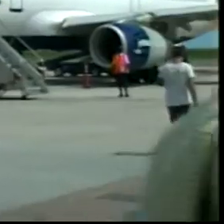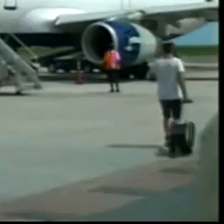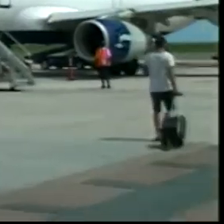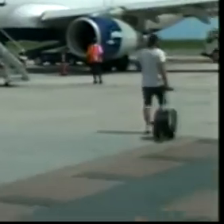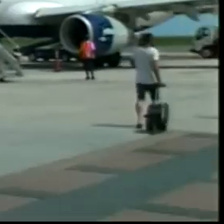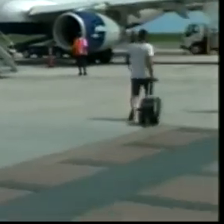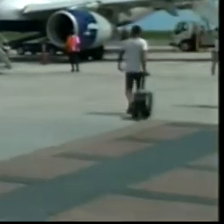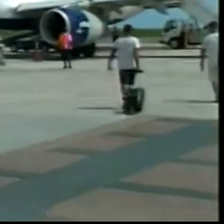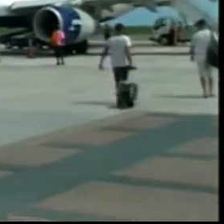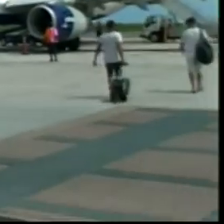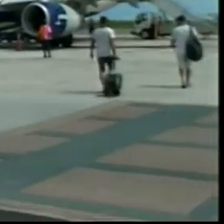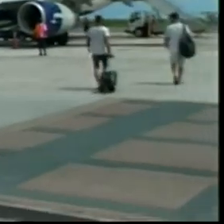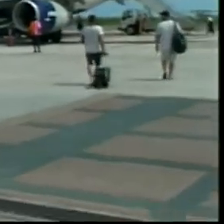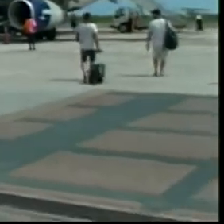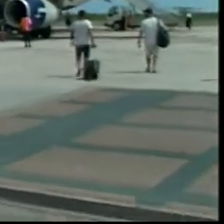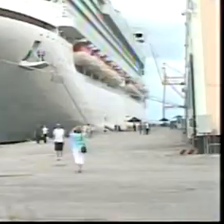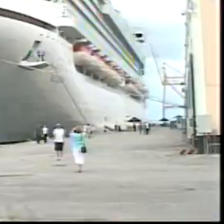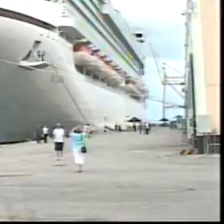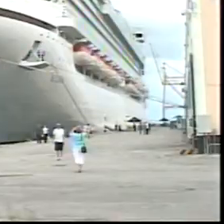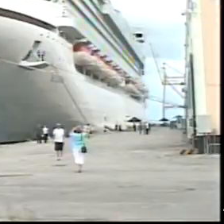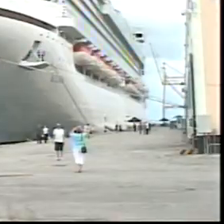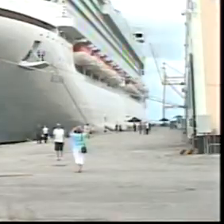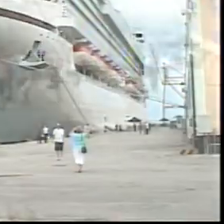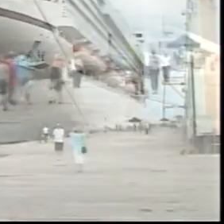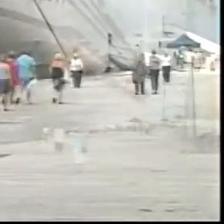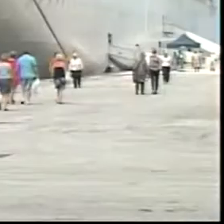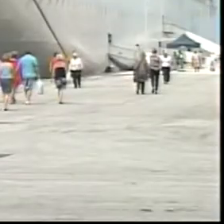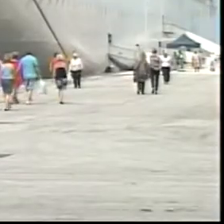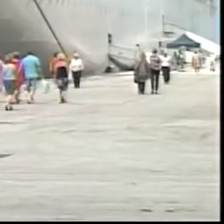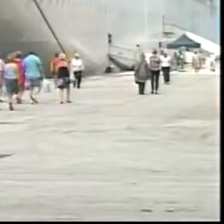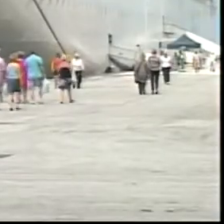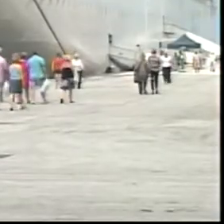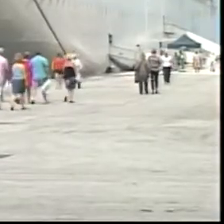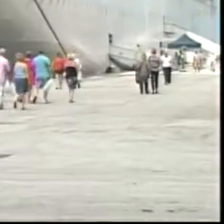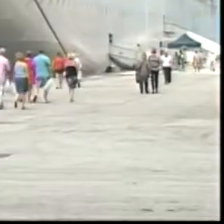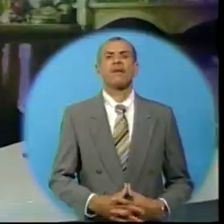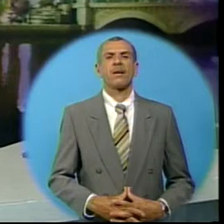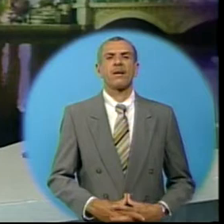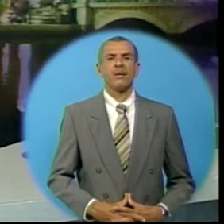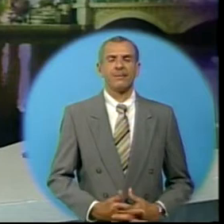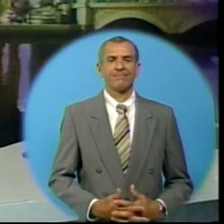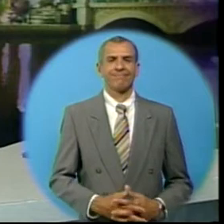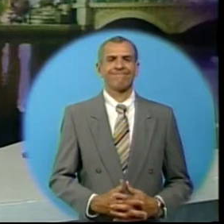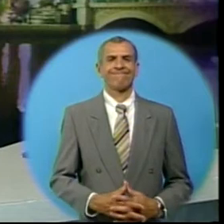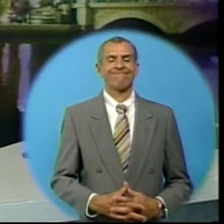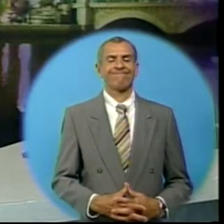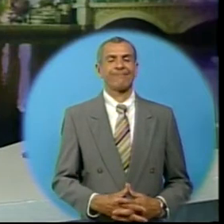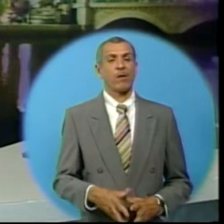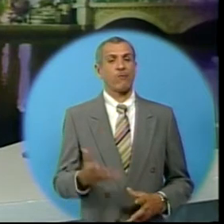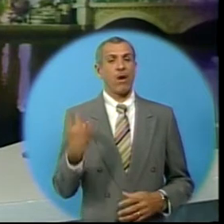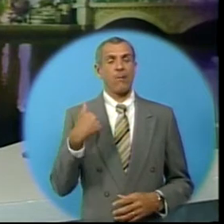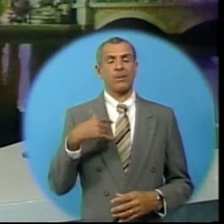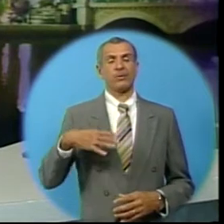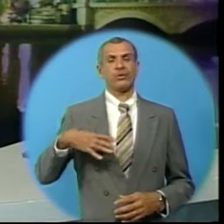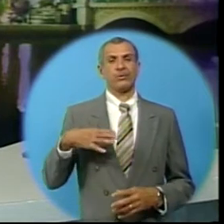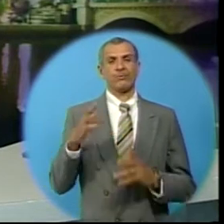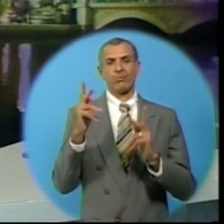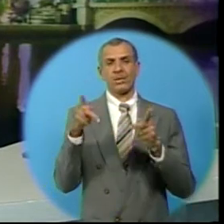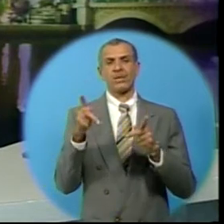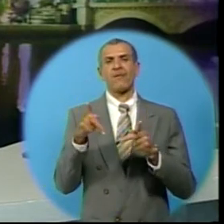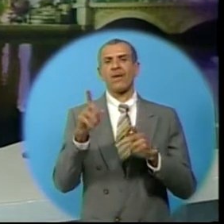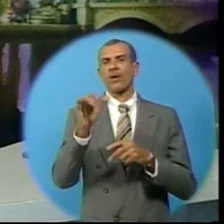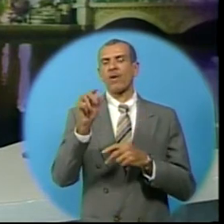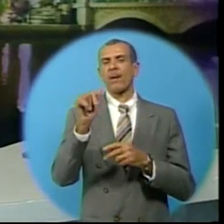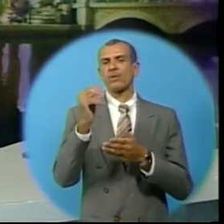visitors are under the 190 mark. Peter Thorne, CBC News. Well, meantime, former chairperson of Crime